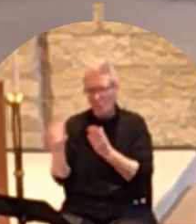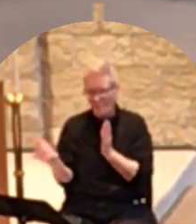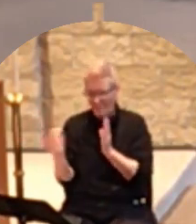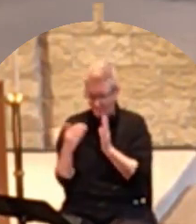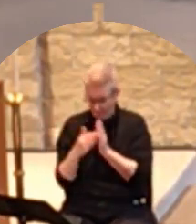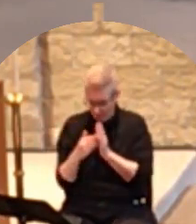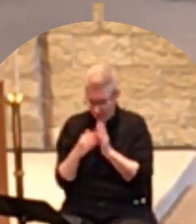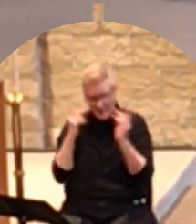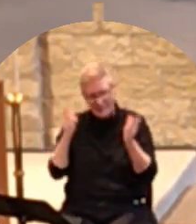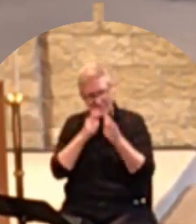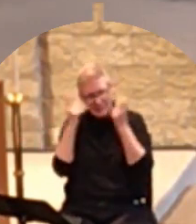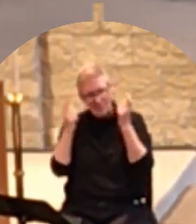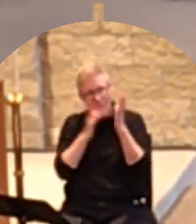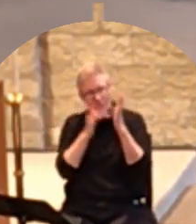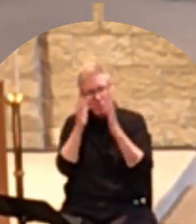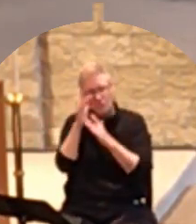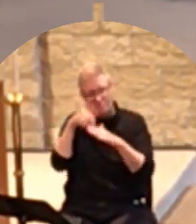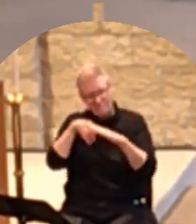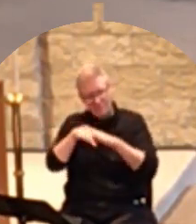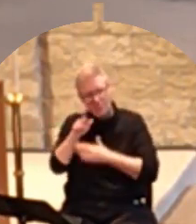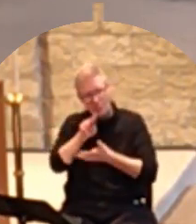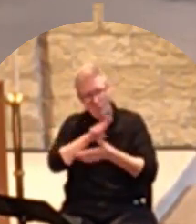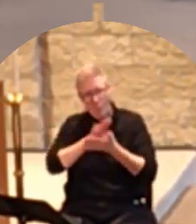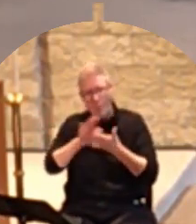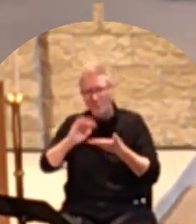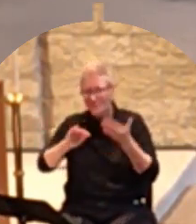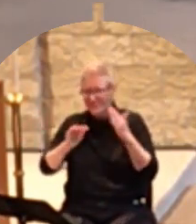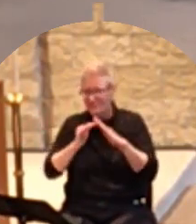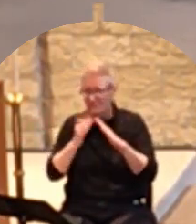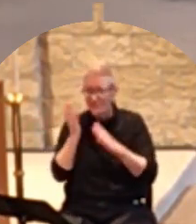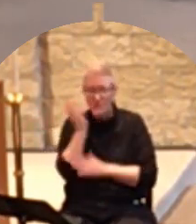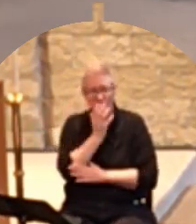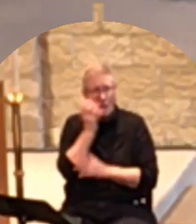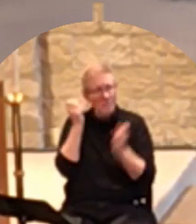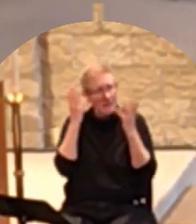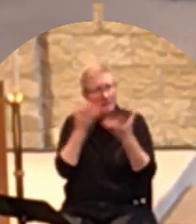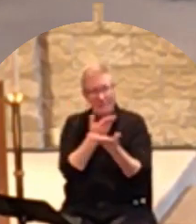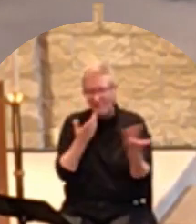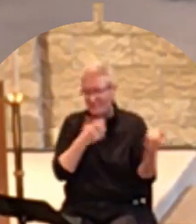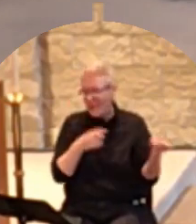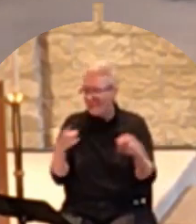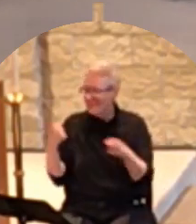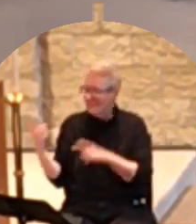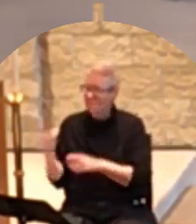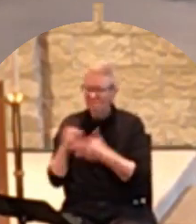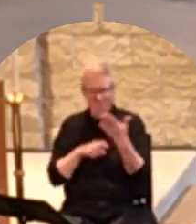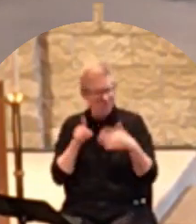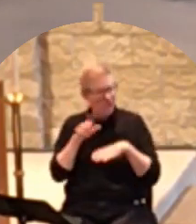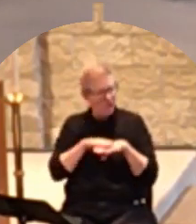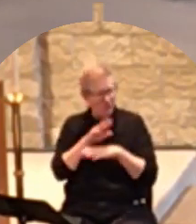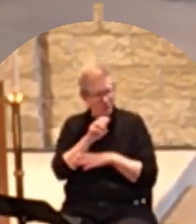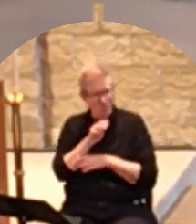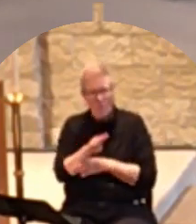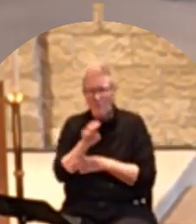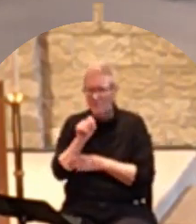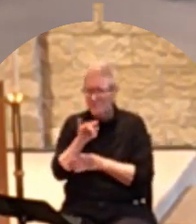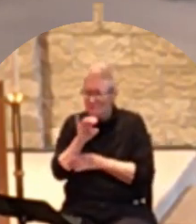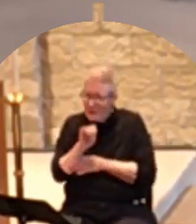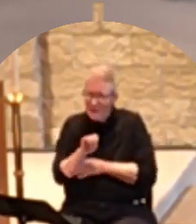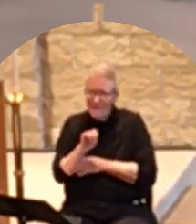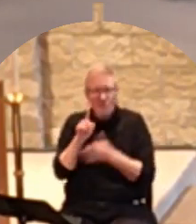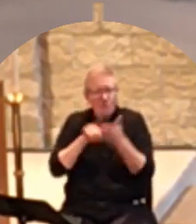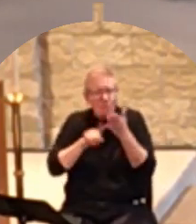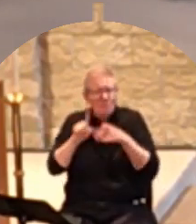city. Wow, many things are happening. We invite you to check out our website, check out the different ways that we communicate with you as